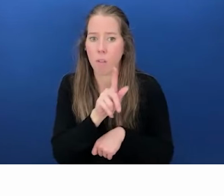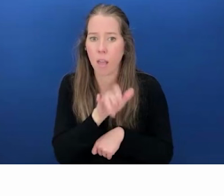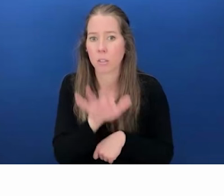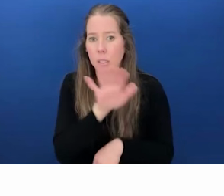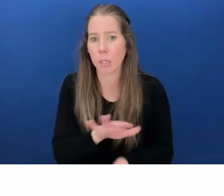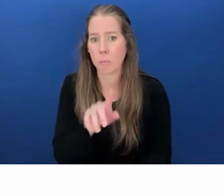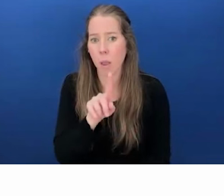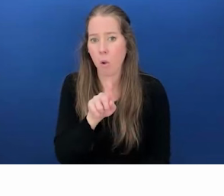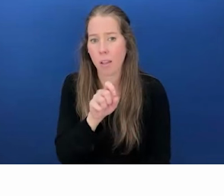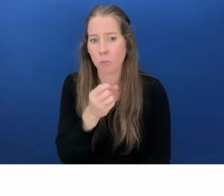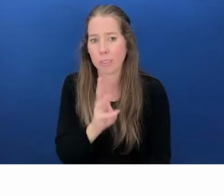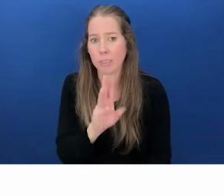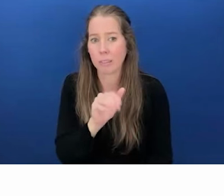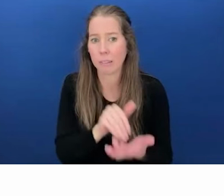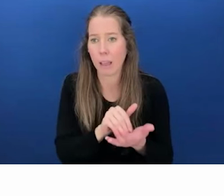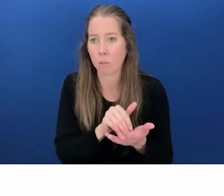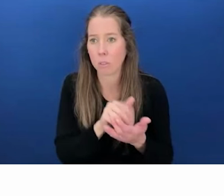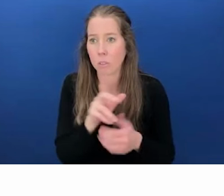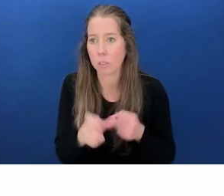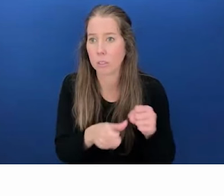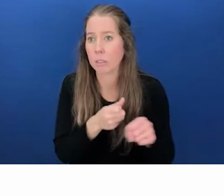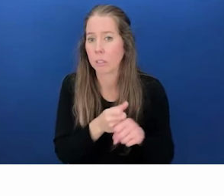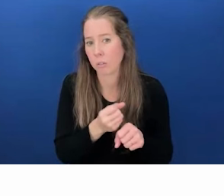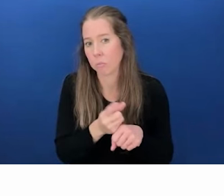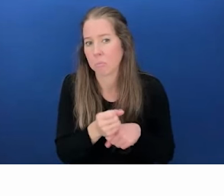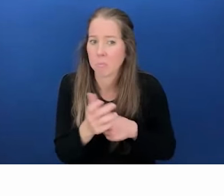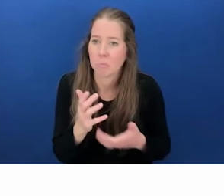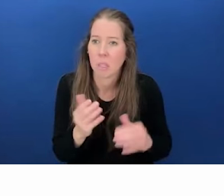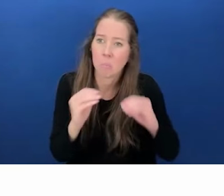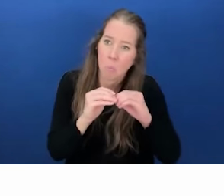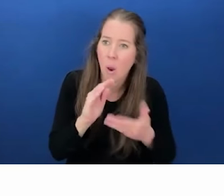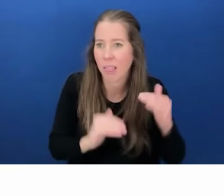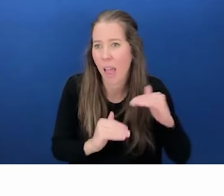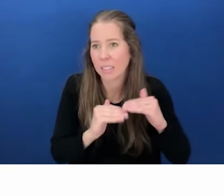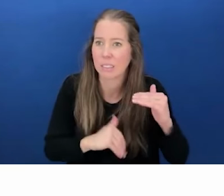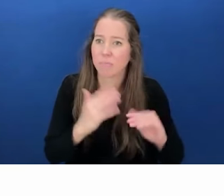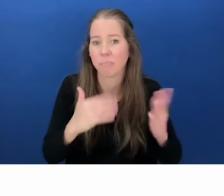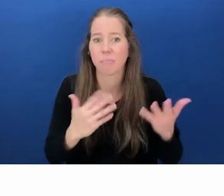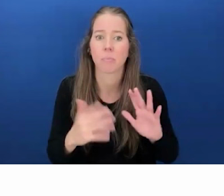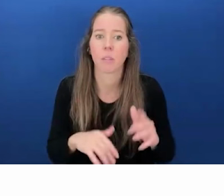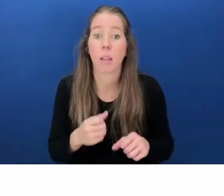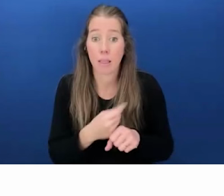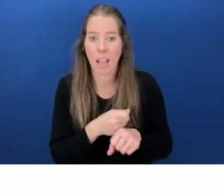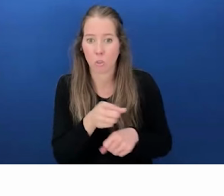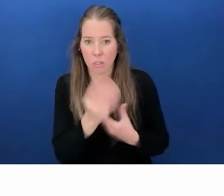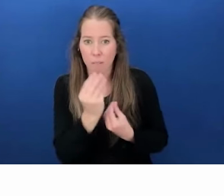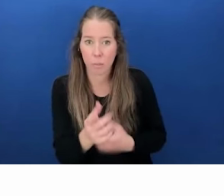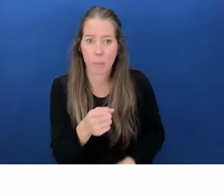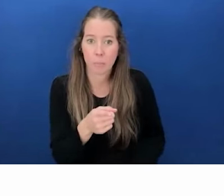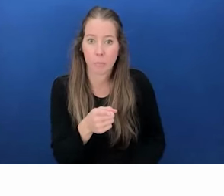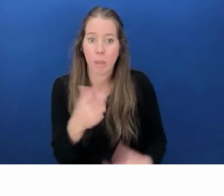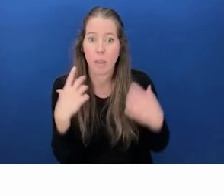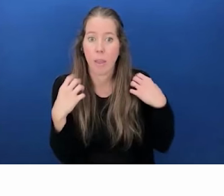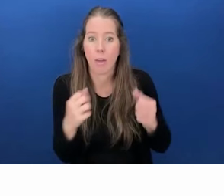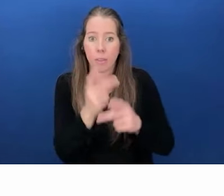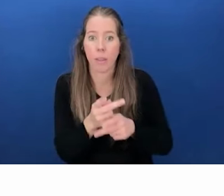of 116 a year, more or less. Last year, so this is last year's data. The healthcare